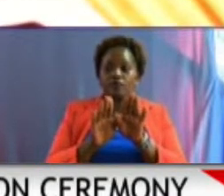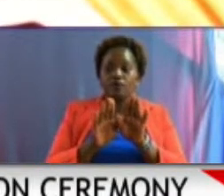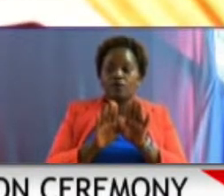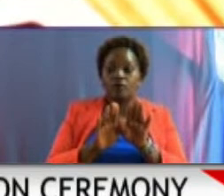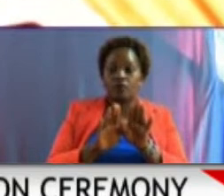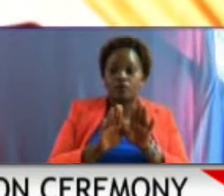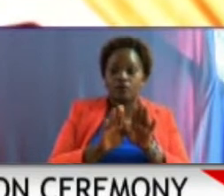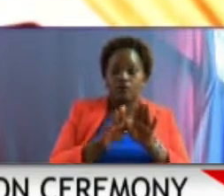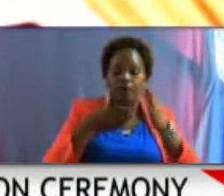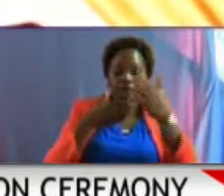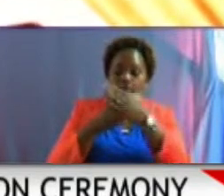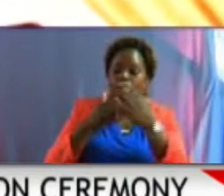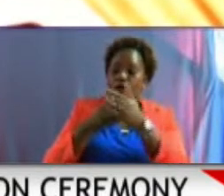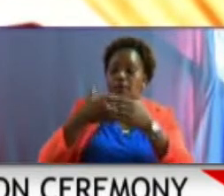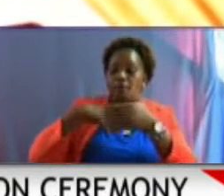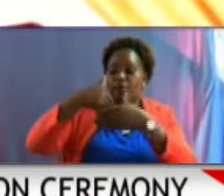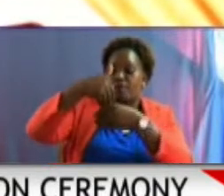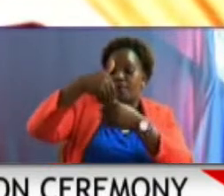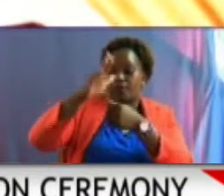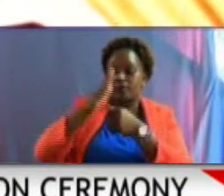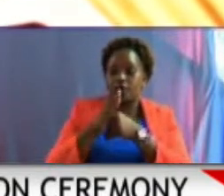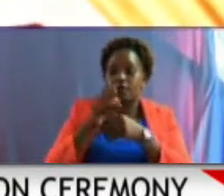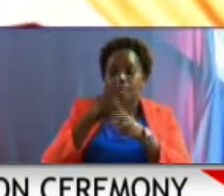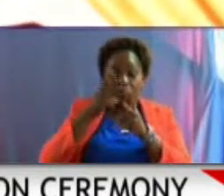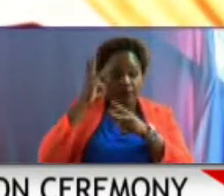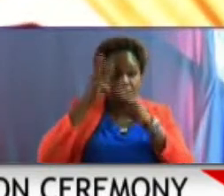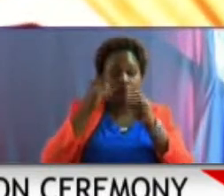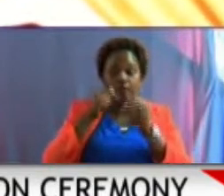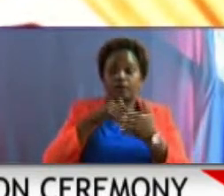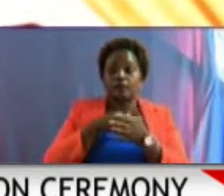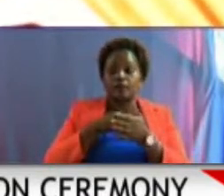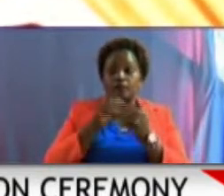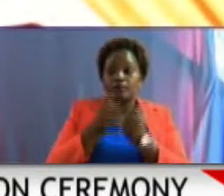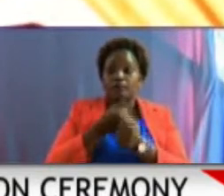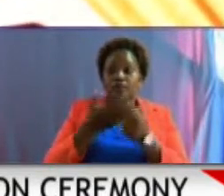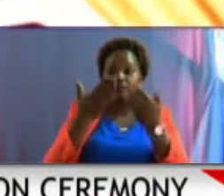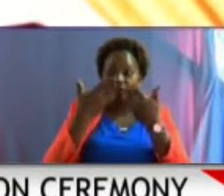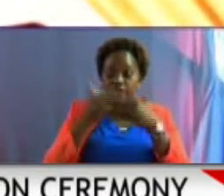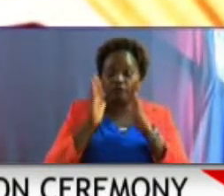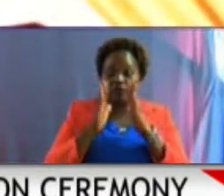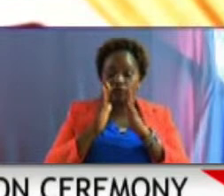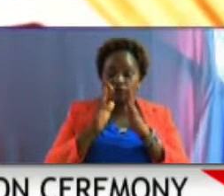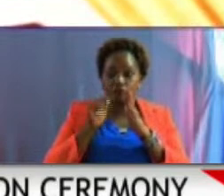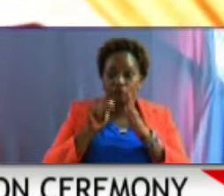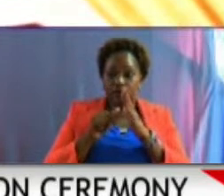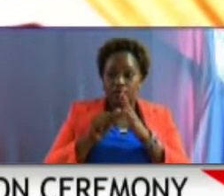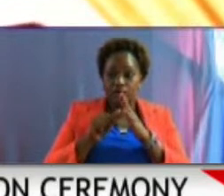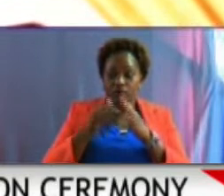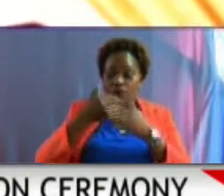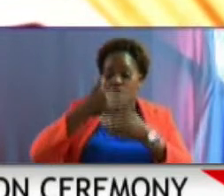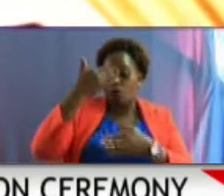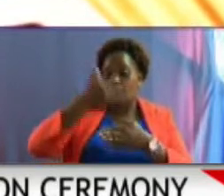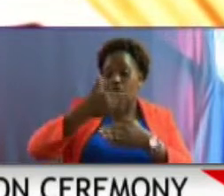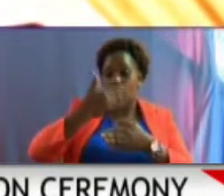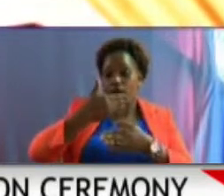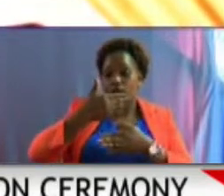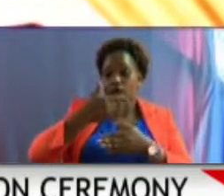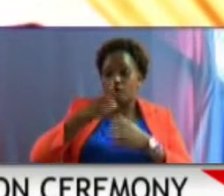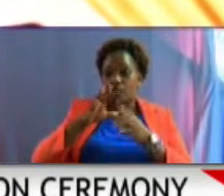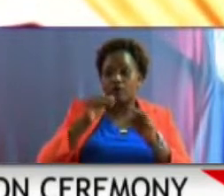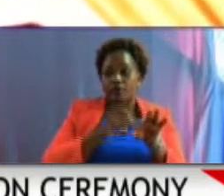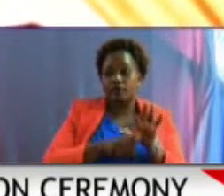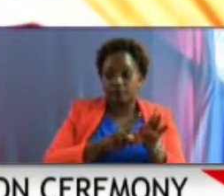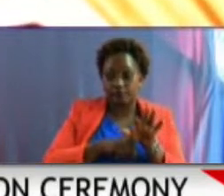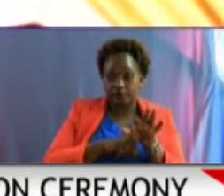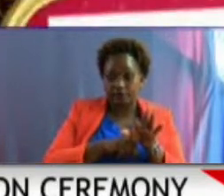off. But something very worrying is that we are unable to complete this perimeter wall. For a long time,